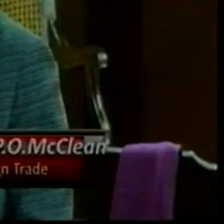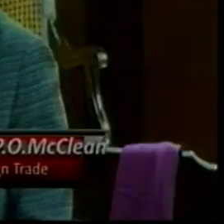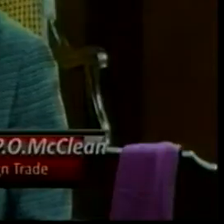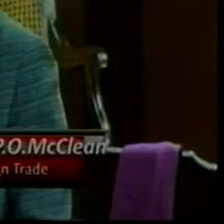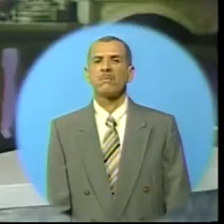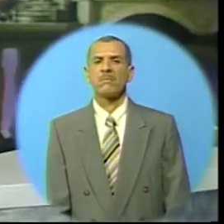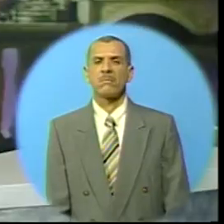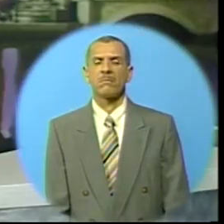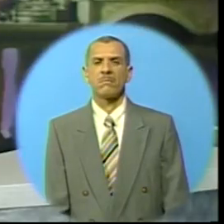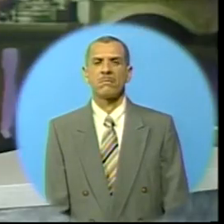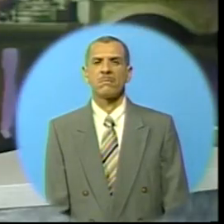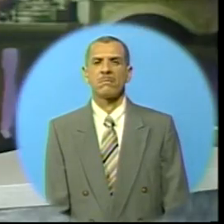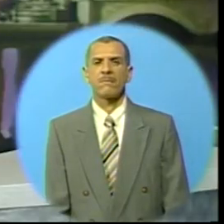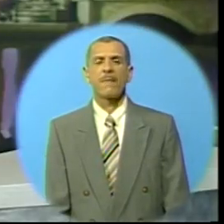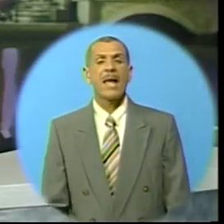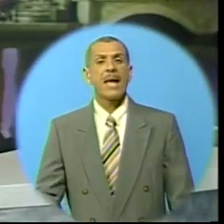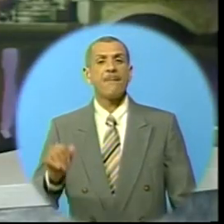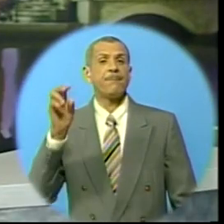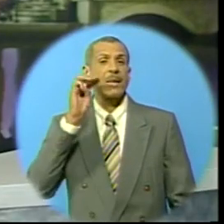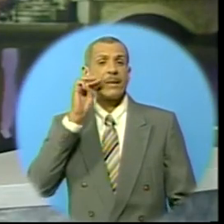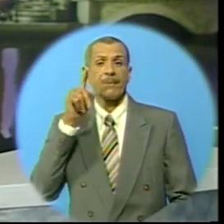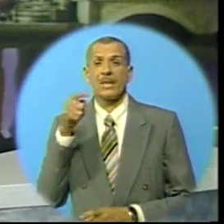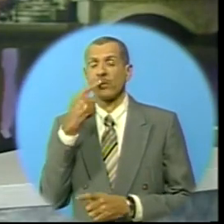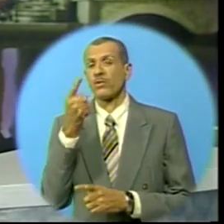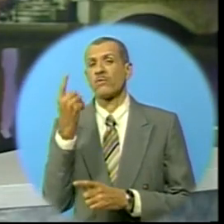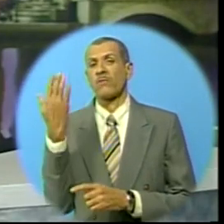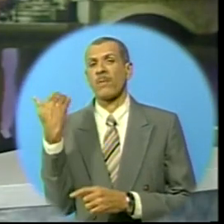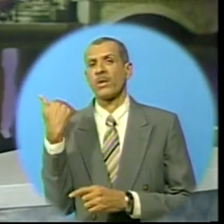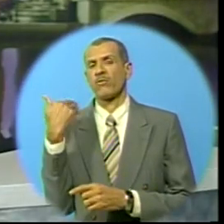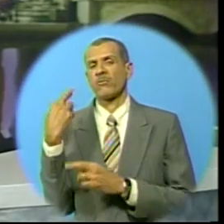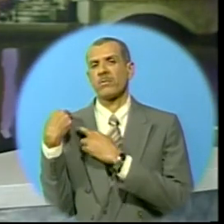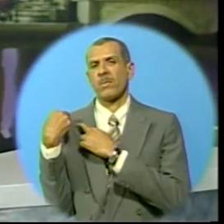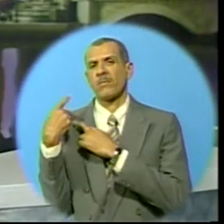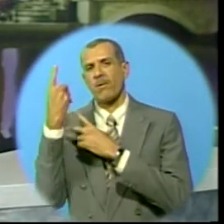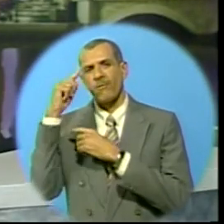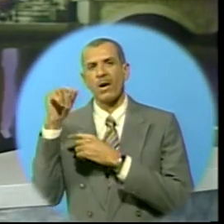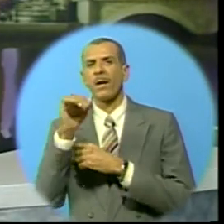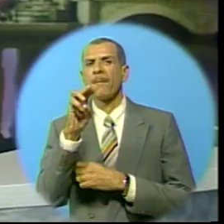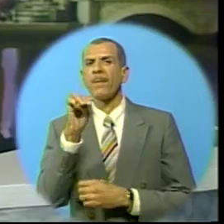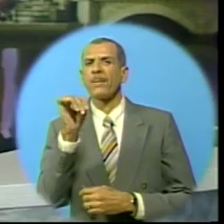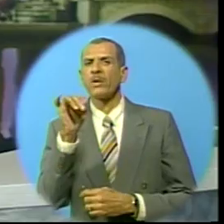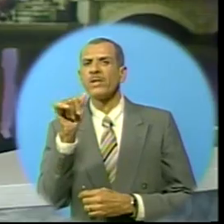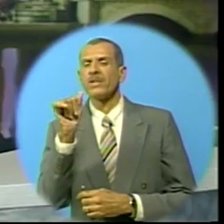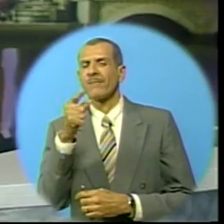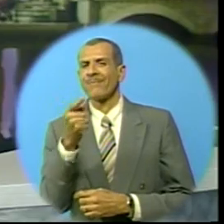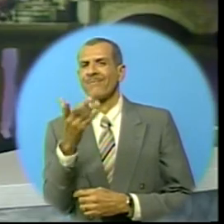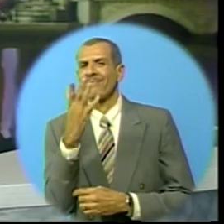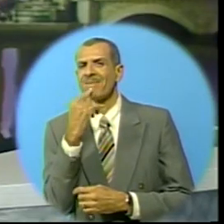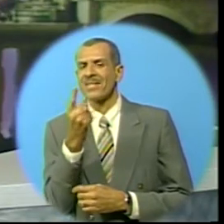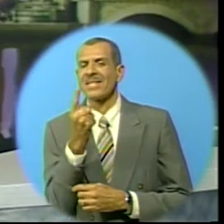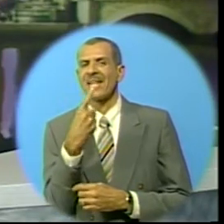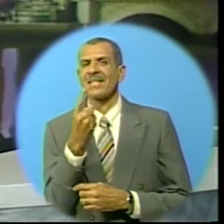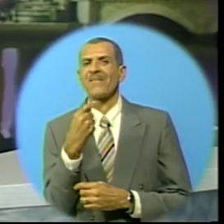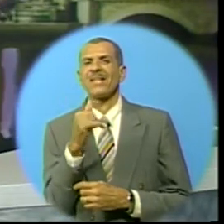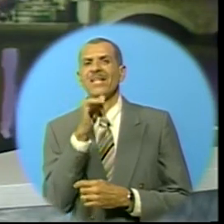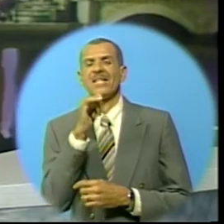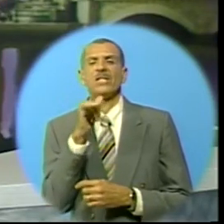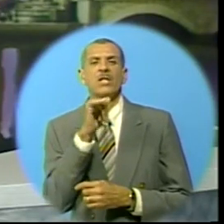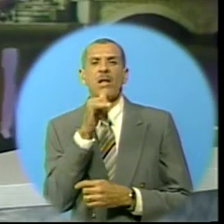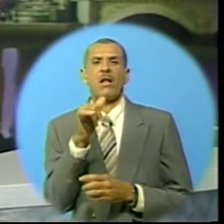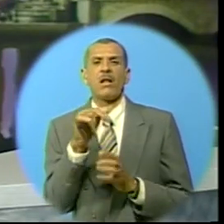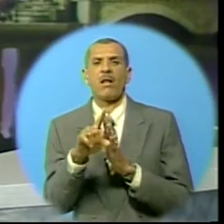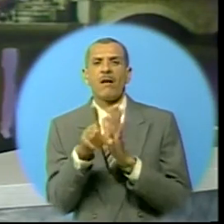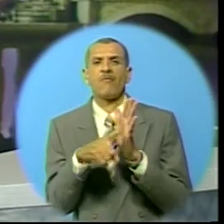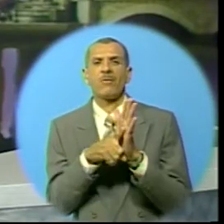leave. Senator McLean, who was formerly responsible for immigration matters, says if these illegal